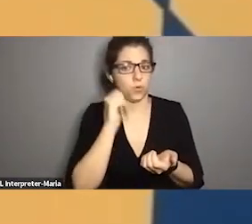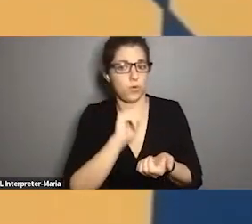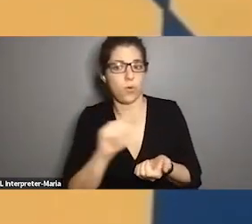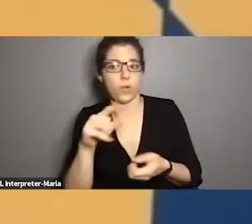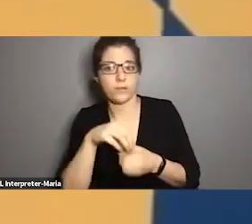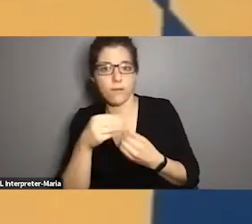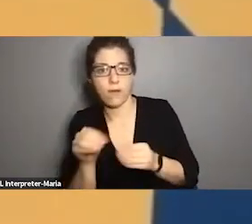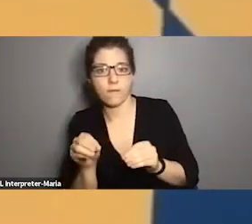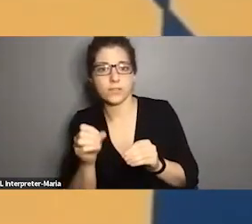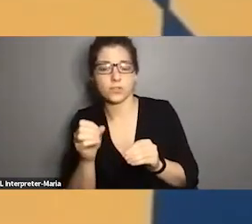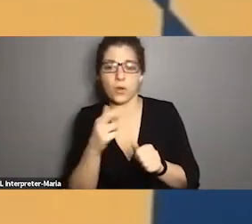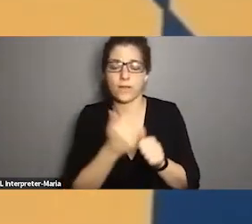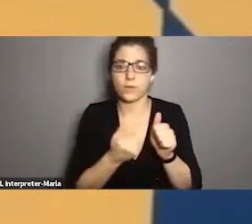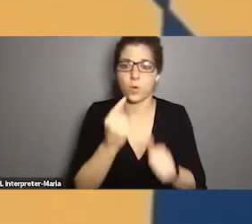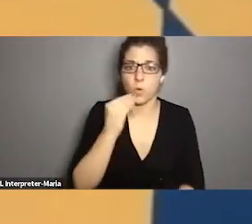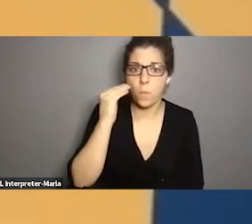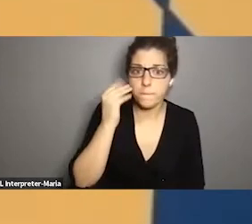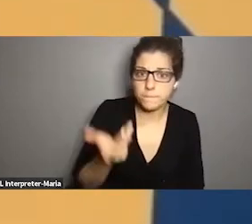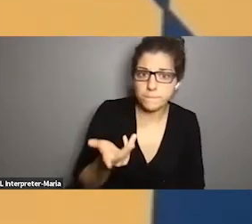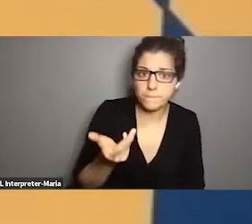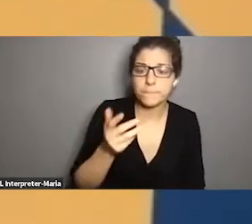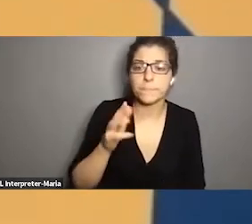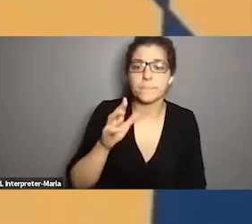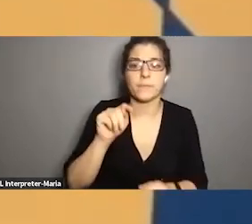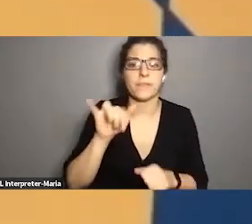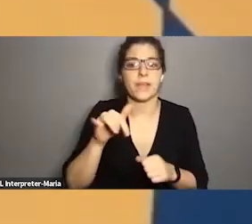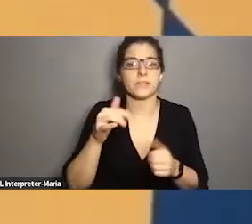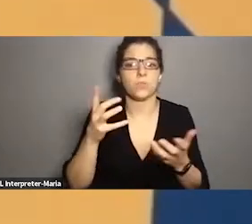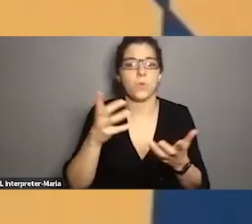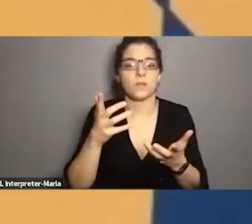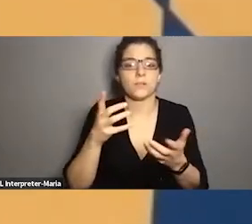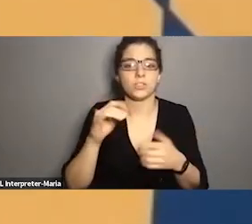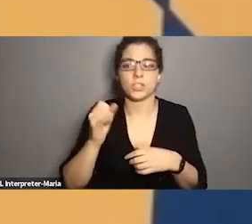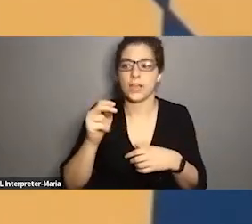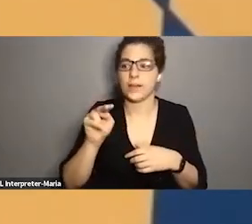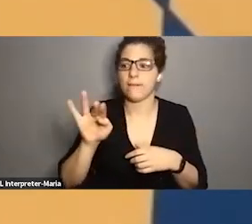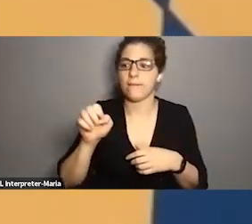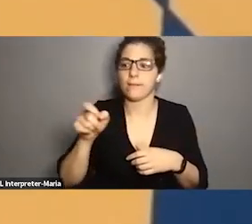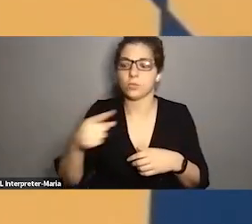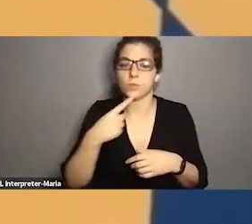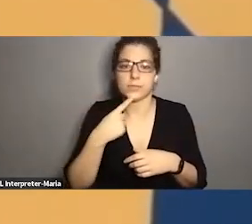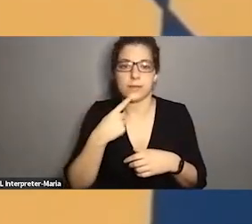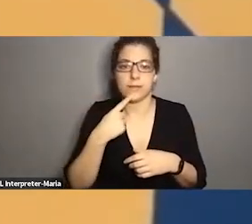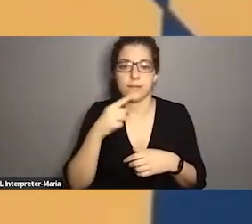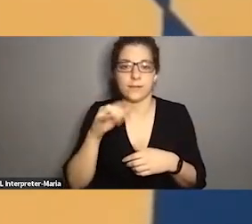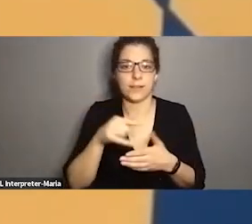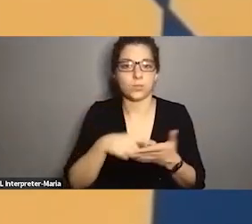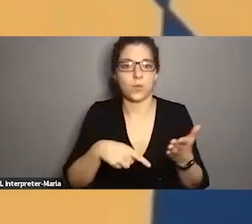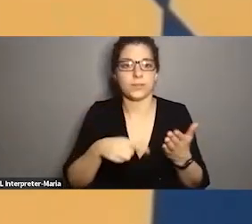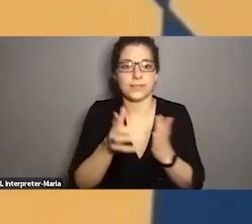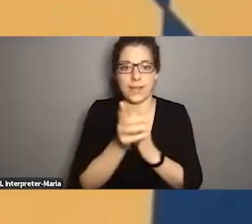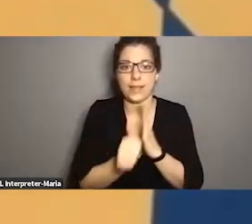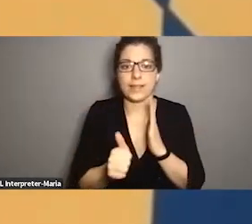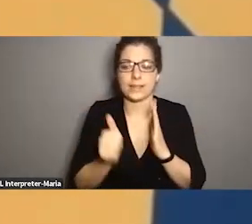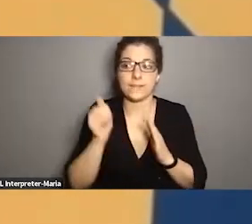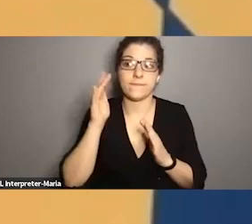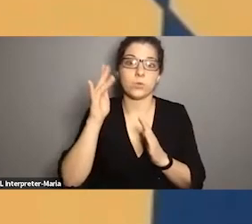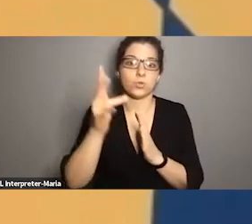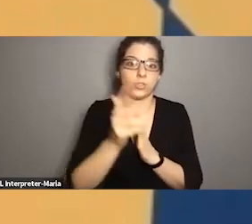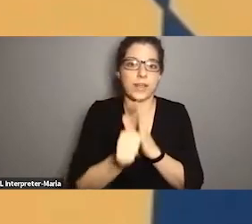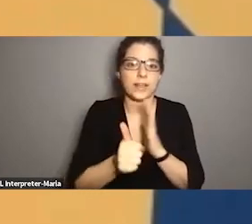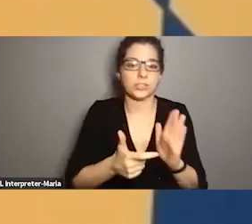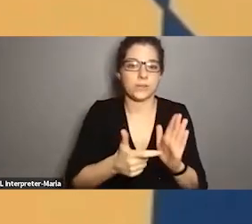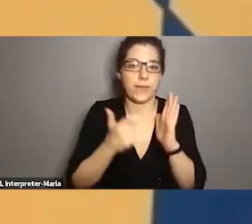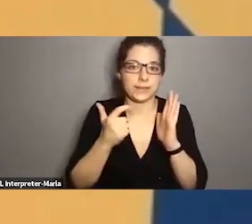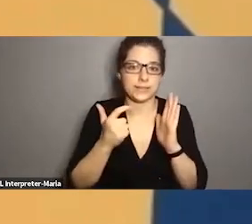or everyone is at home. But that's what, as Janice was saying, that's what talent, future talent is demanding.